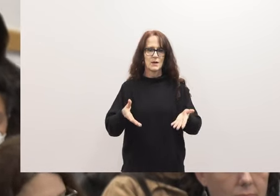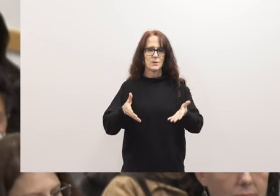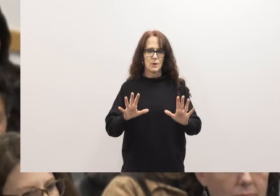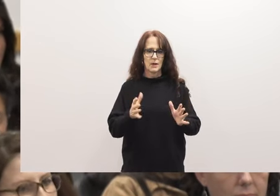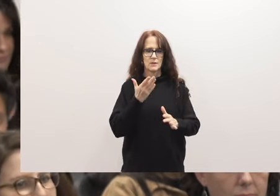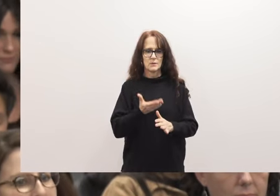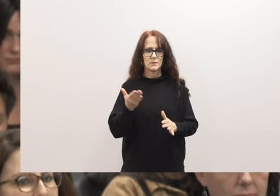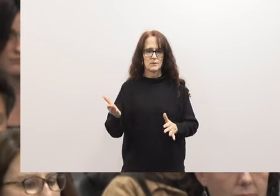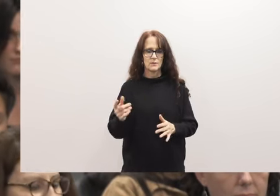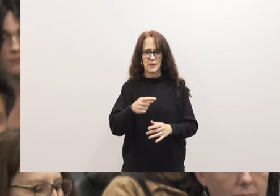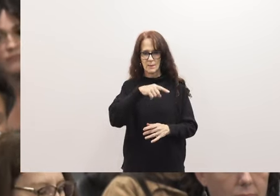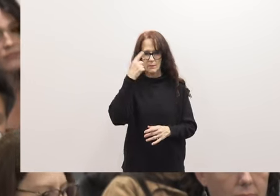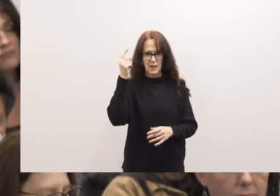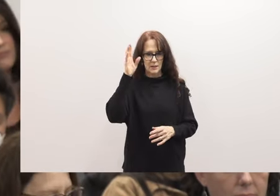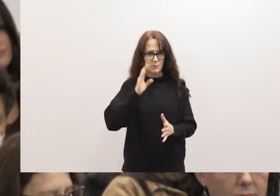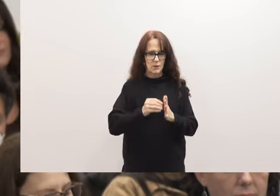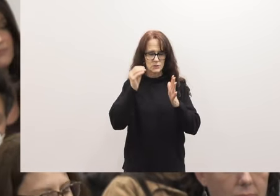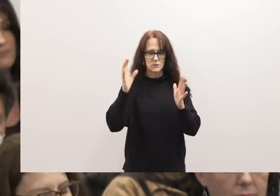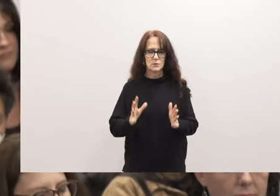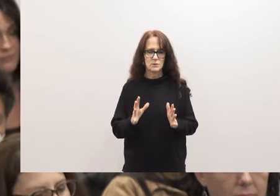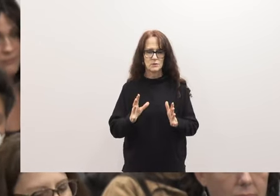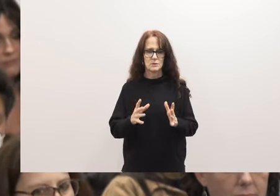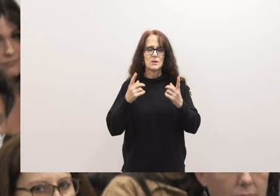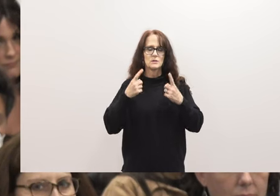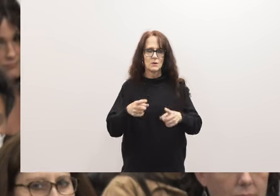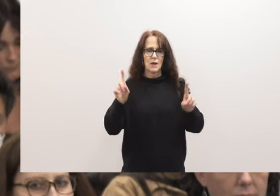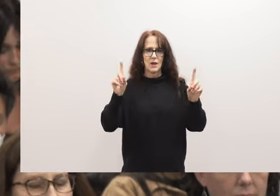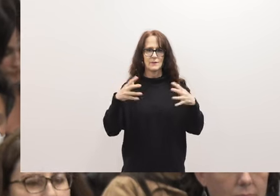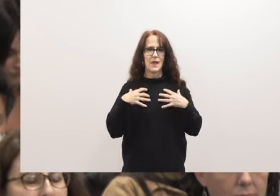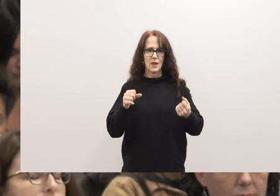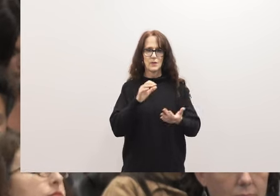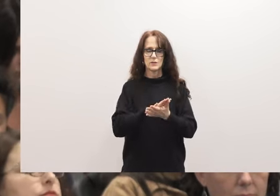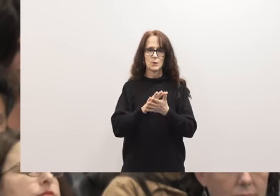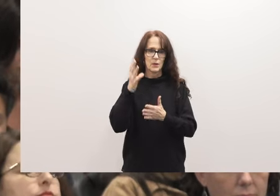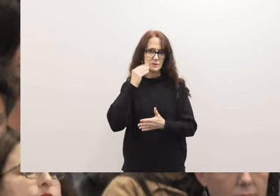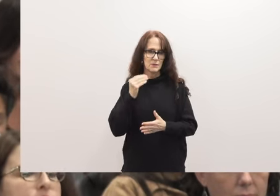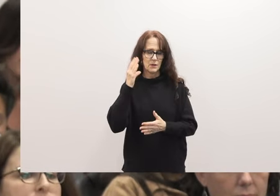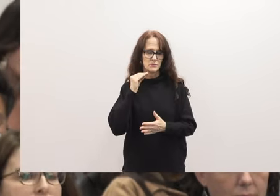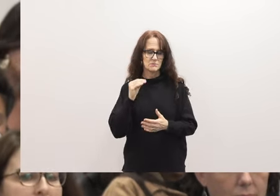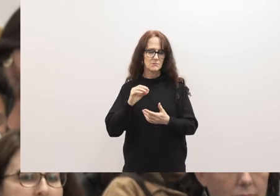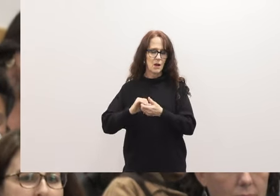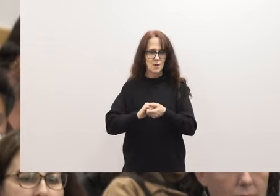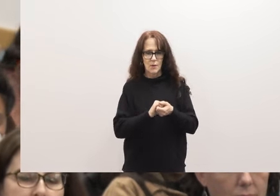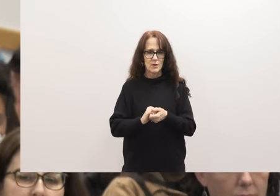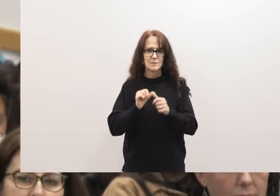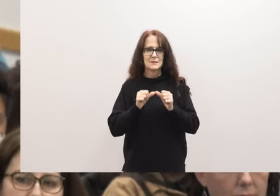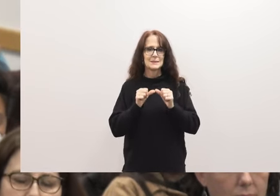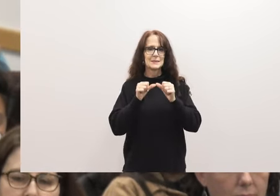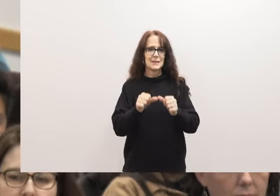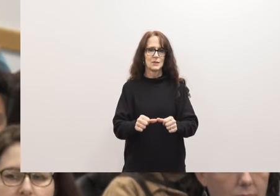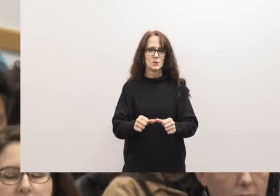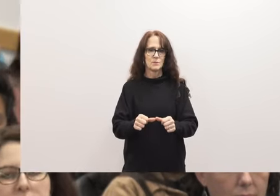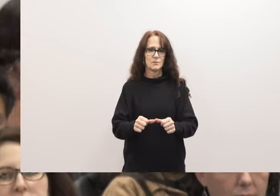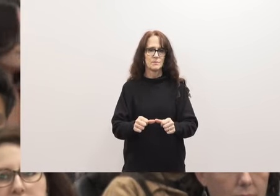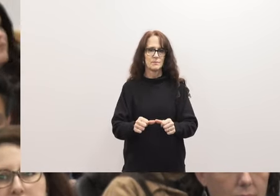resources for Black and Brown students to thrive and have a healthy schooling experience, our partnership must continue. I want to remind folks